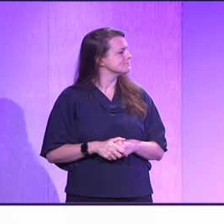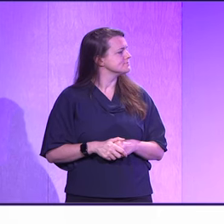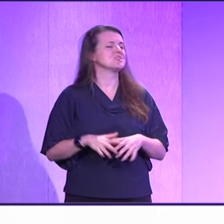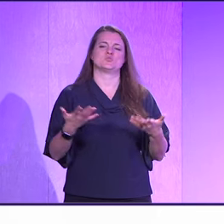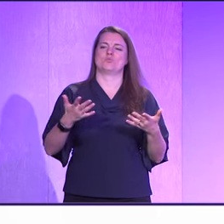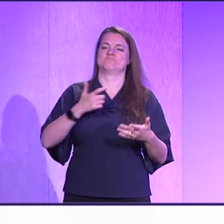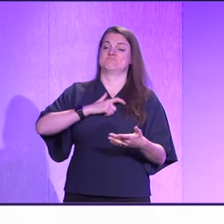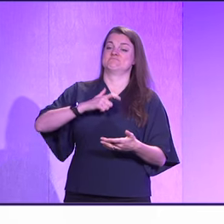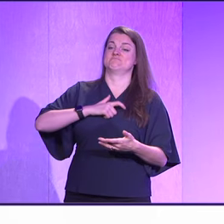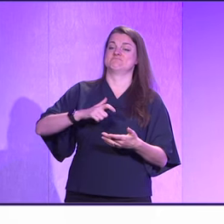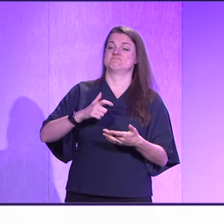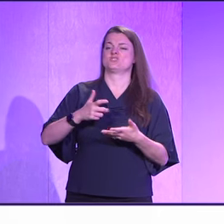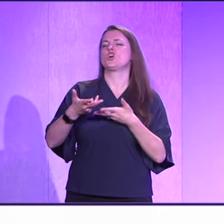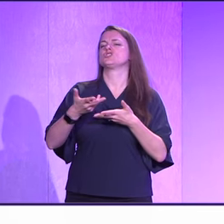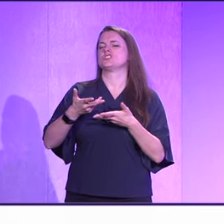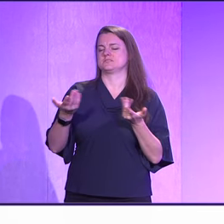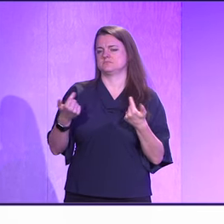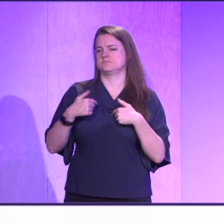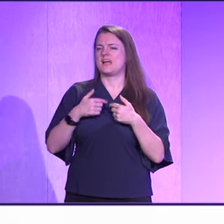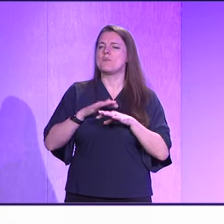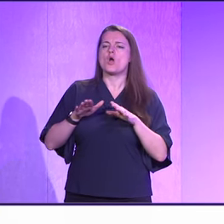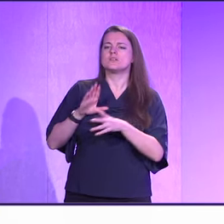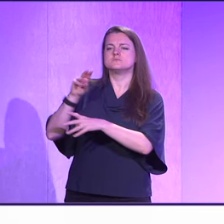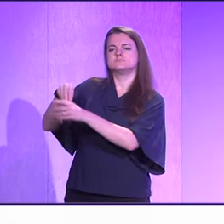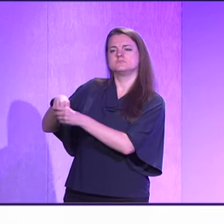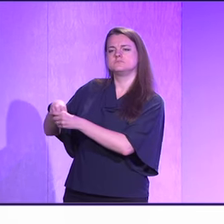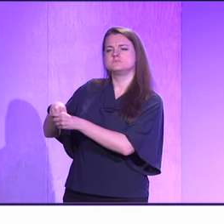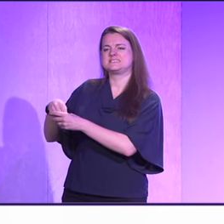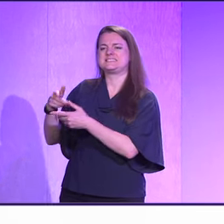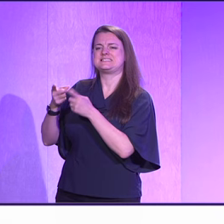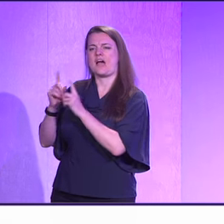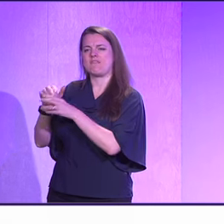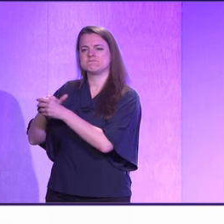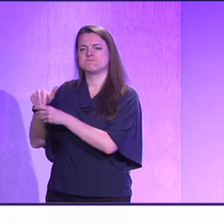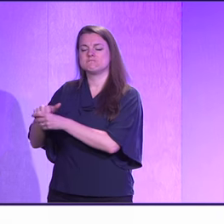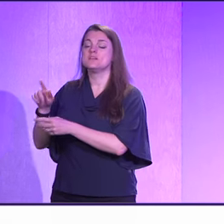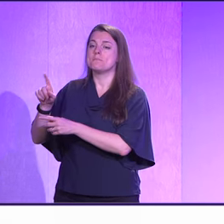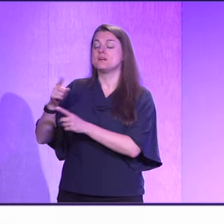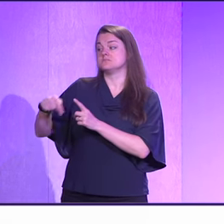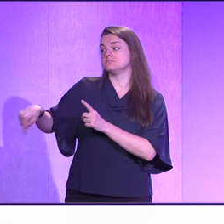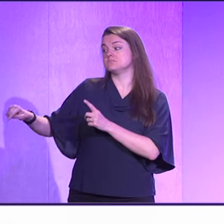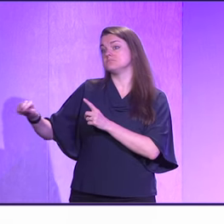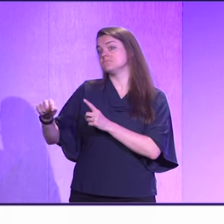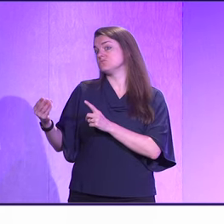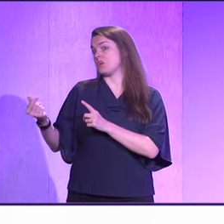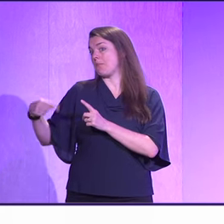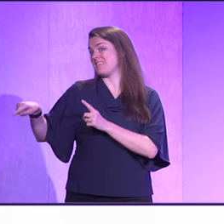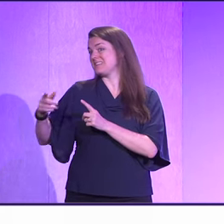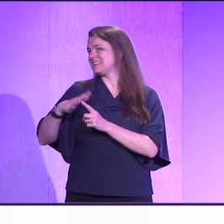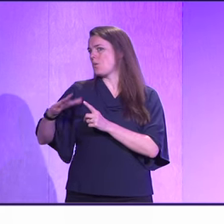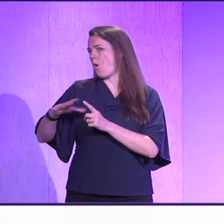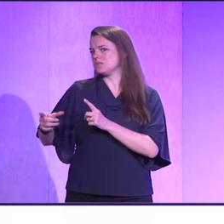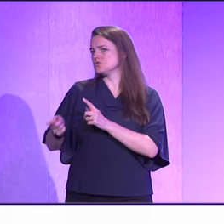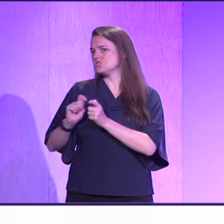So I said, I'm a consultant. I'm not part of this organization. But some of the other vendors resisted change. They didn't want this to happen. That's